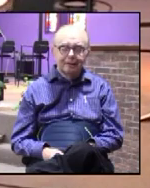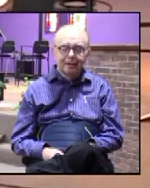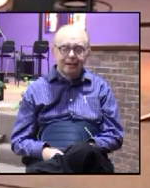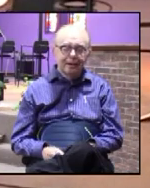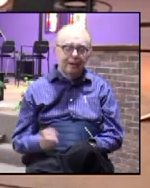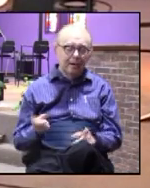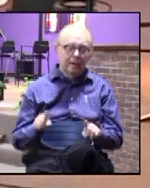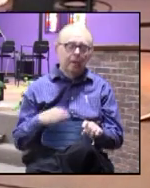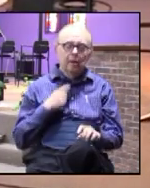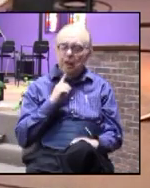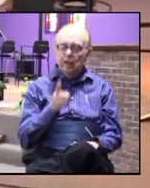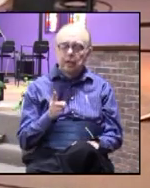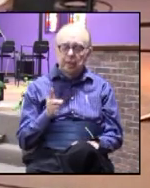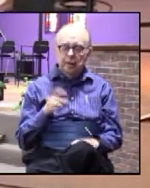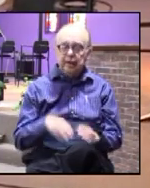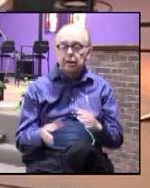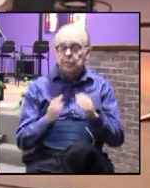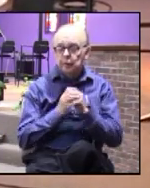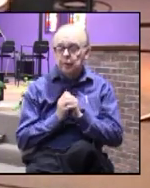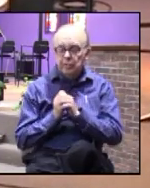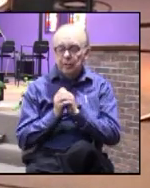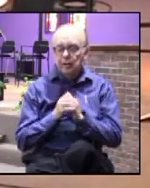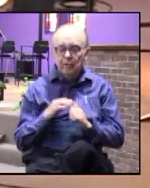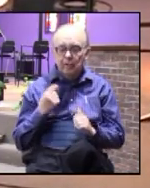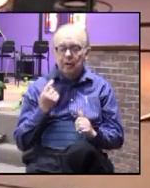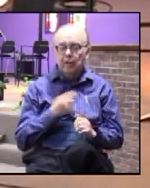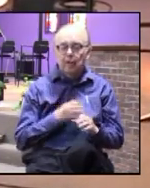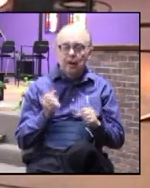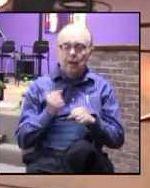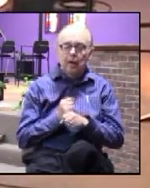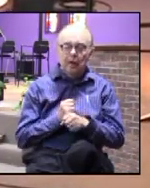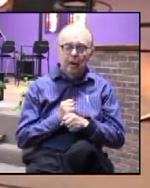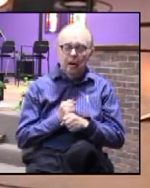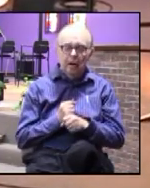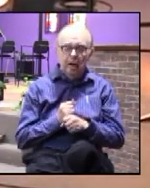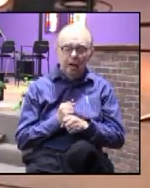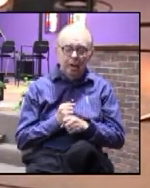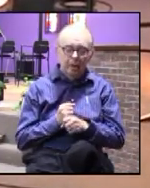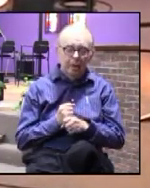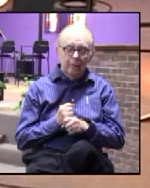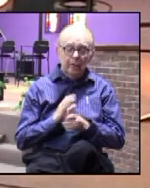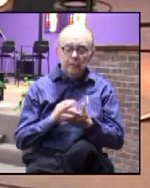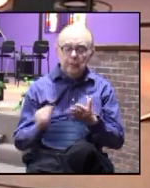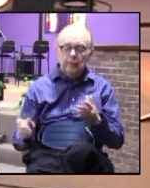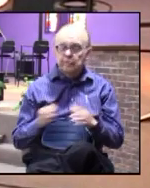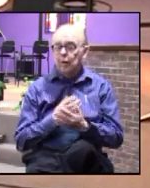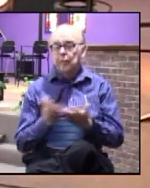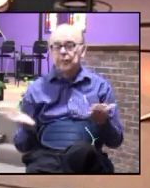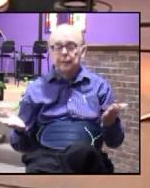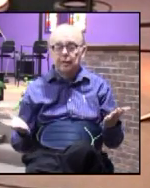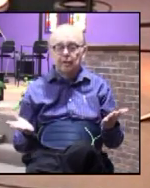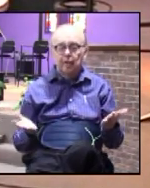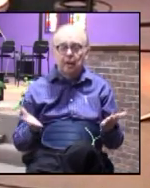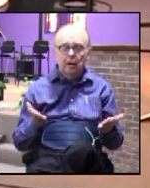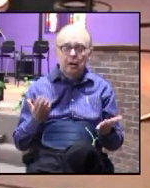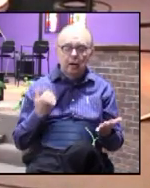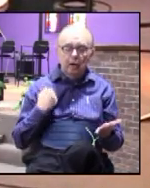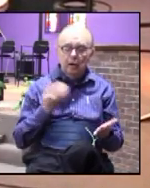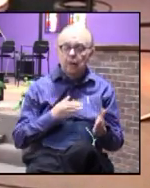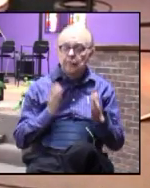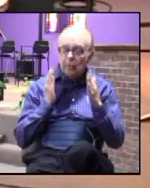When we really get into worship, we get wiped out from everything else. Because where's our